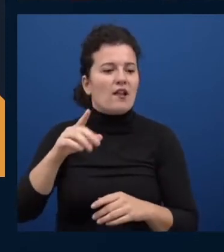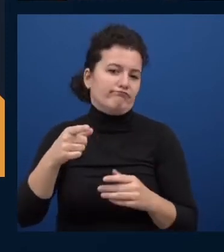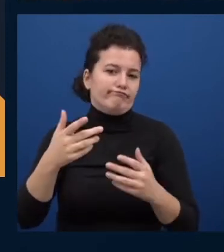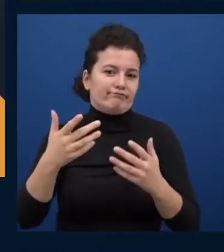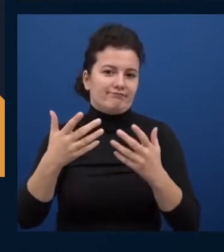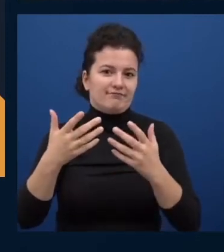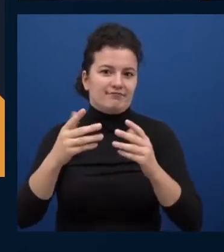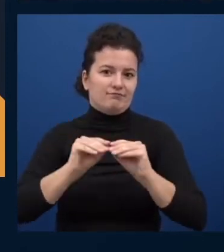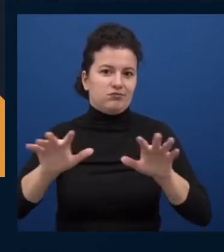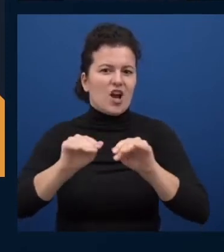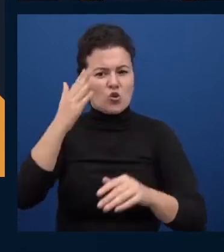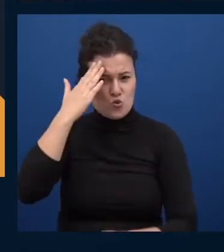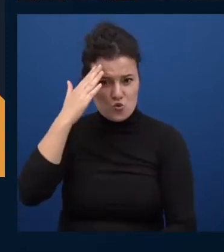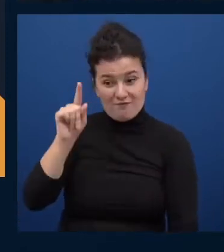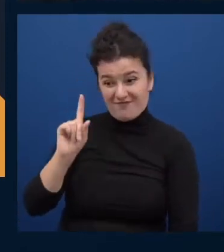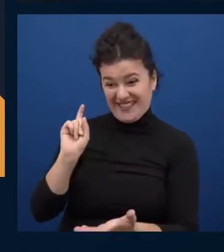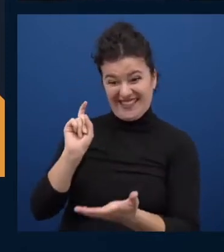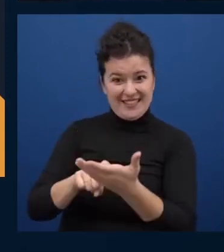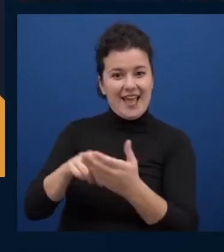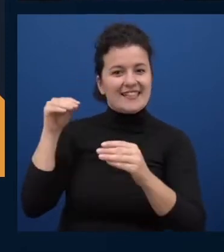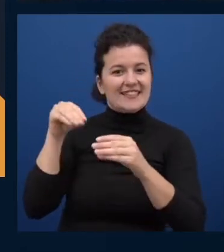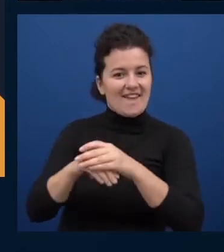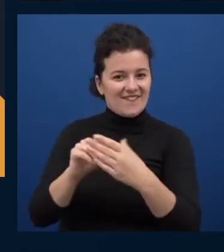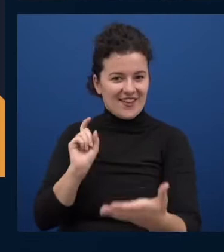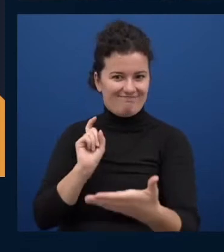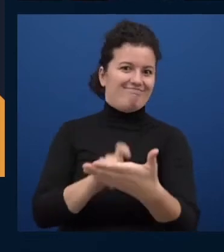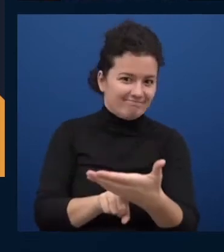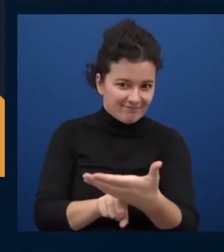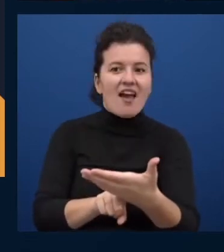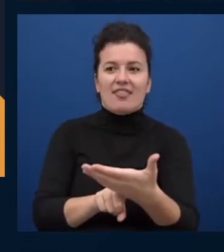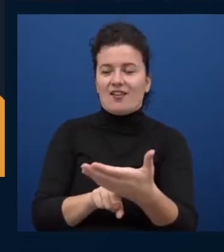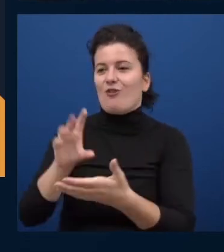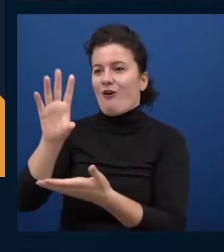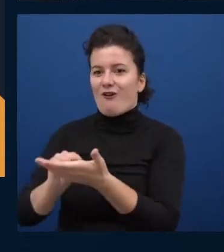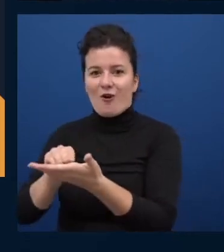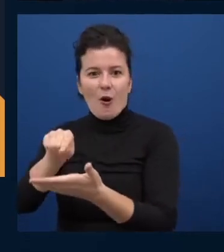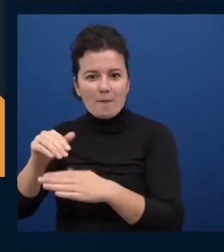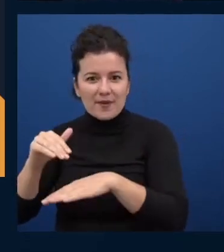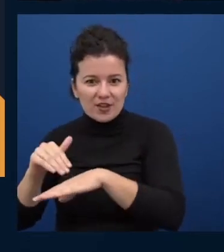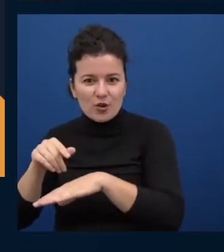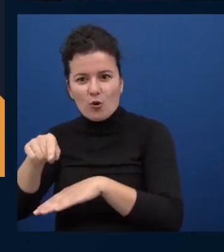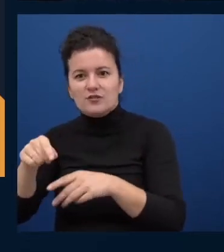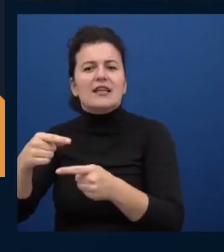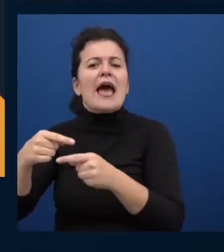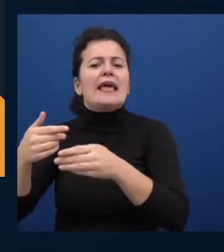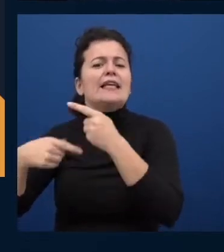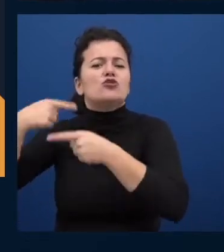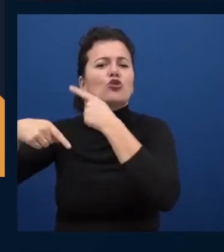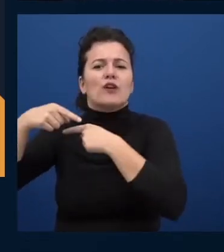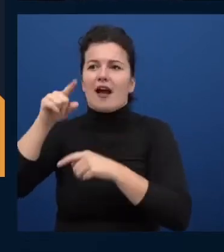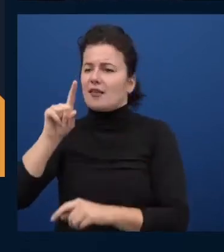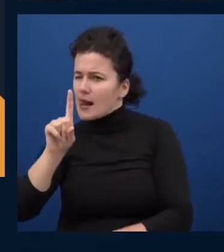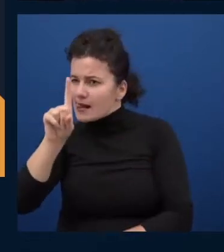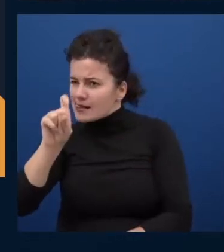Umbraco, whenever you click save, we actually make a copy of the node so that we can have all the history rollback and all those nice